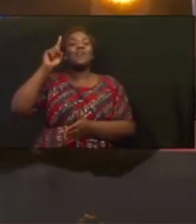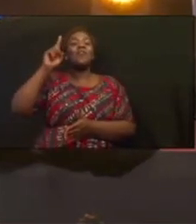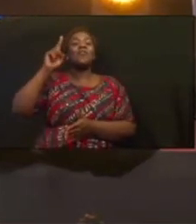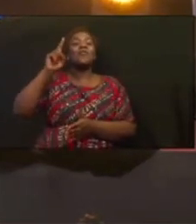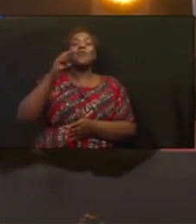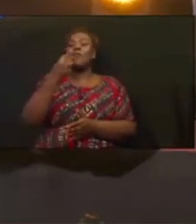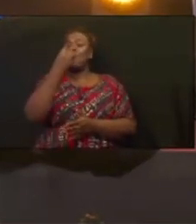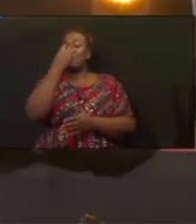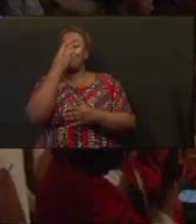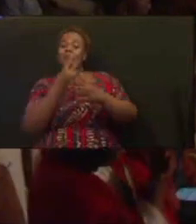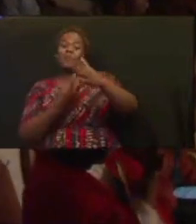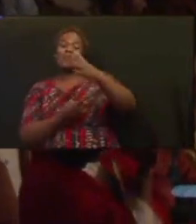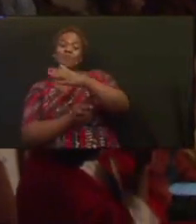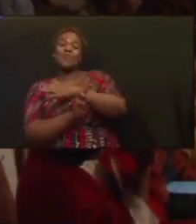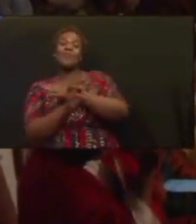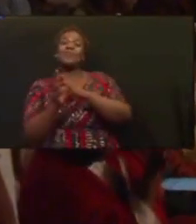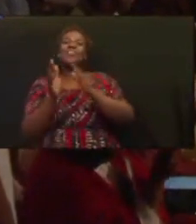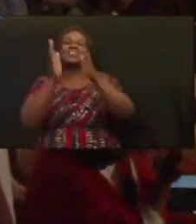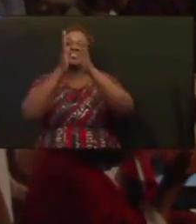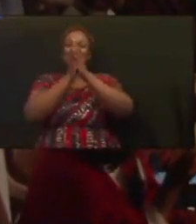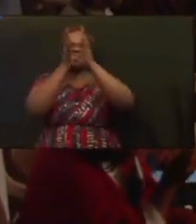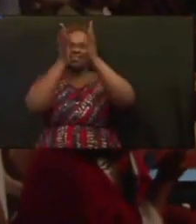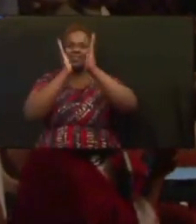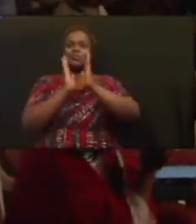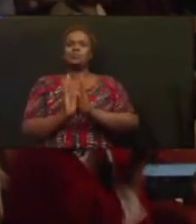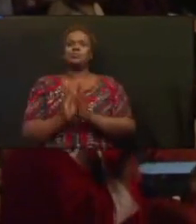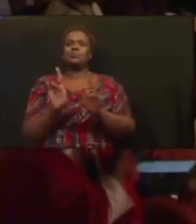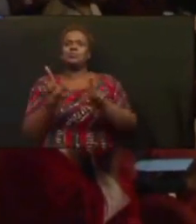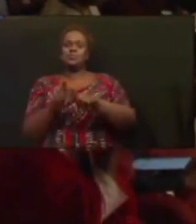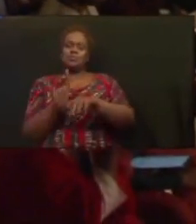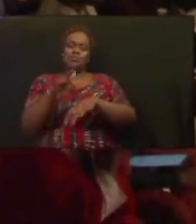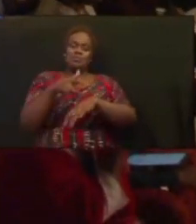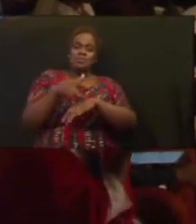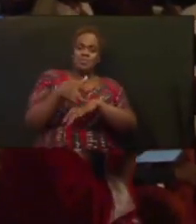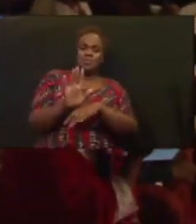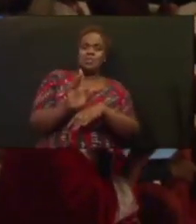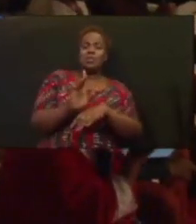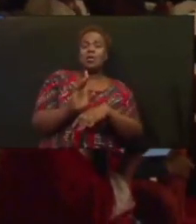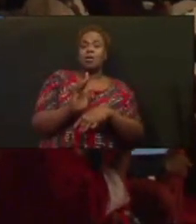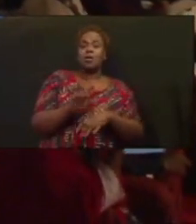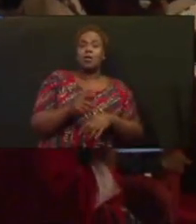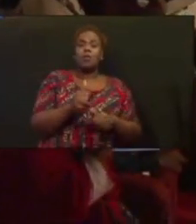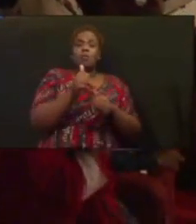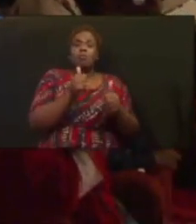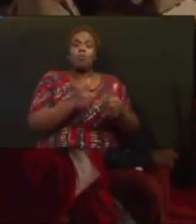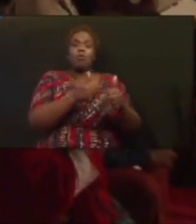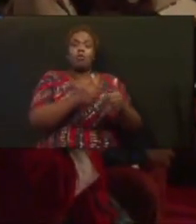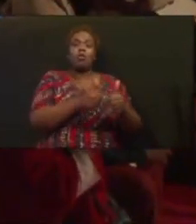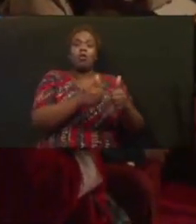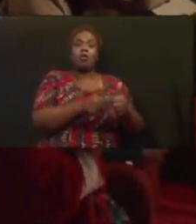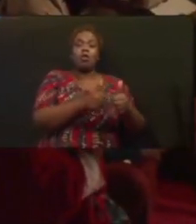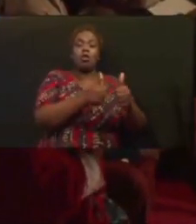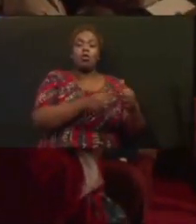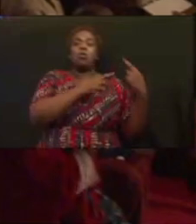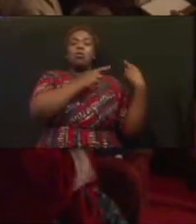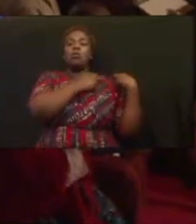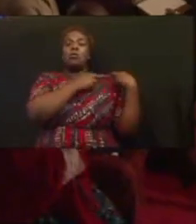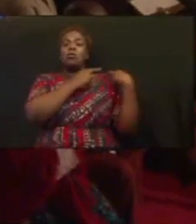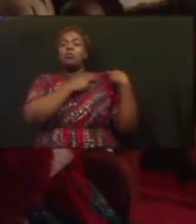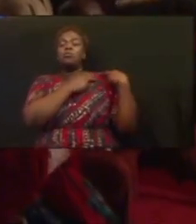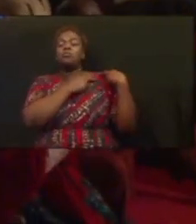prophetic intercessors and the sent ones apostolically commissioned to go and bear fruit